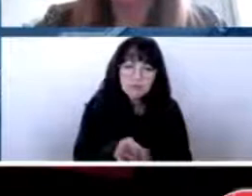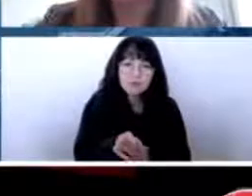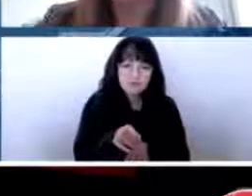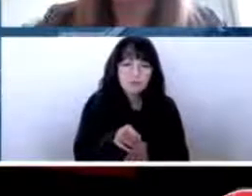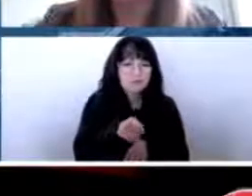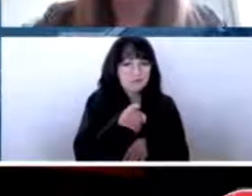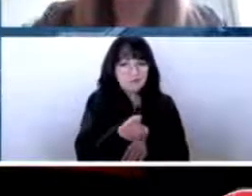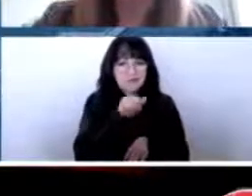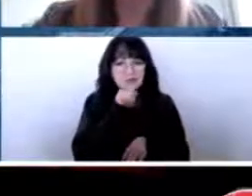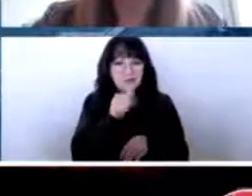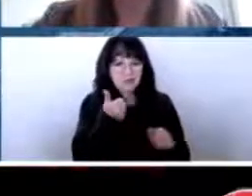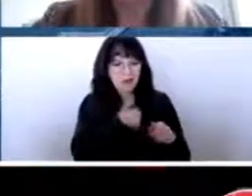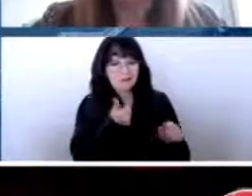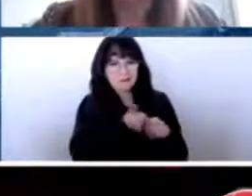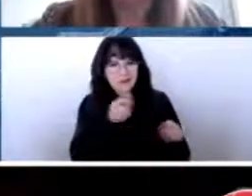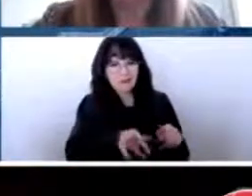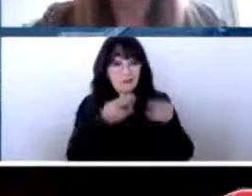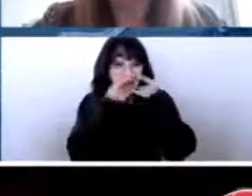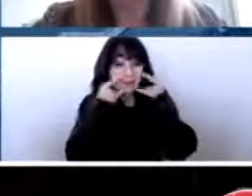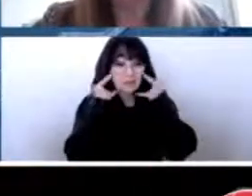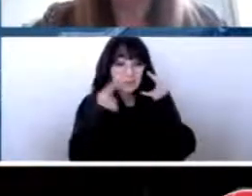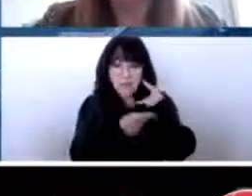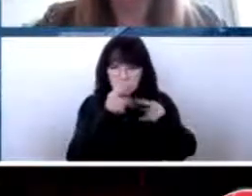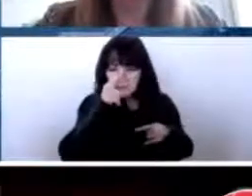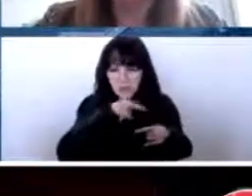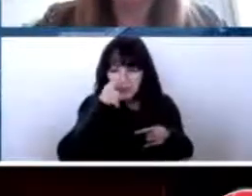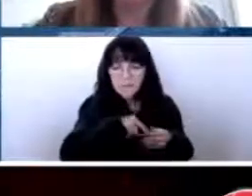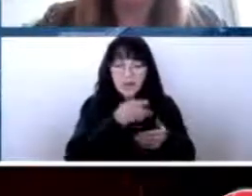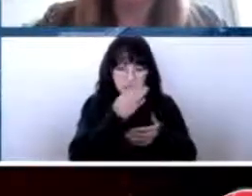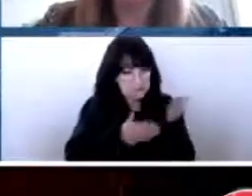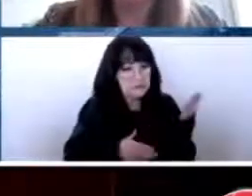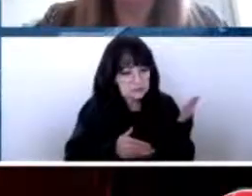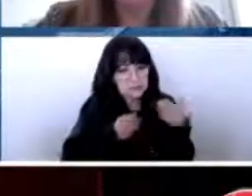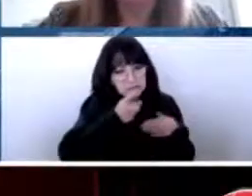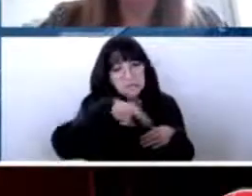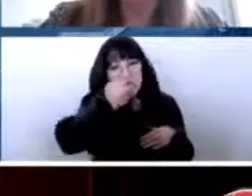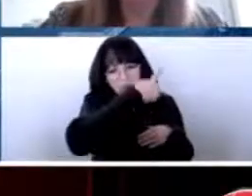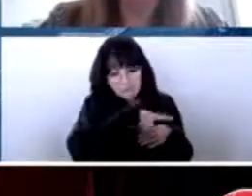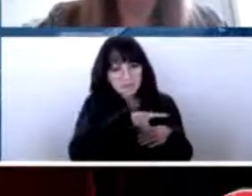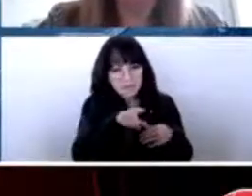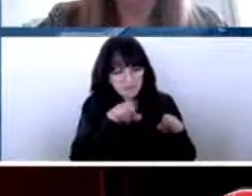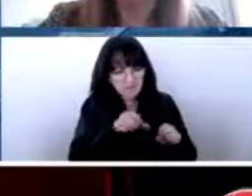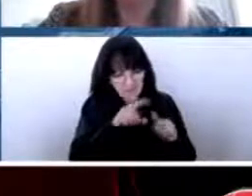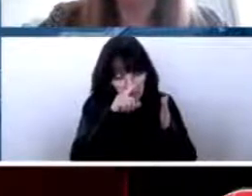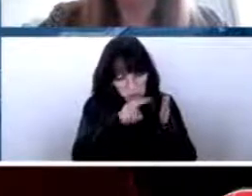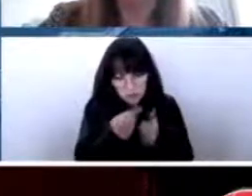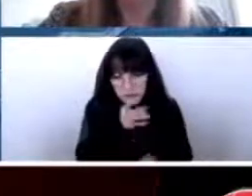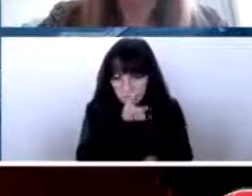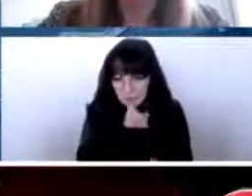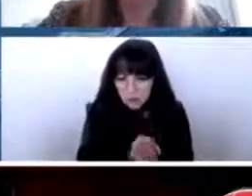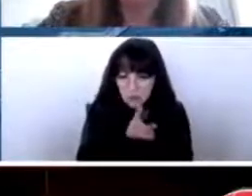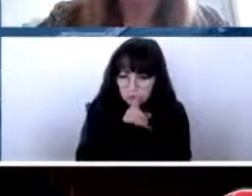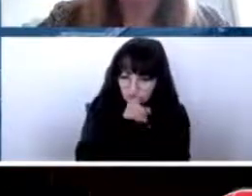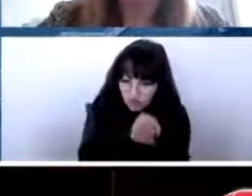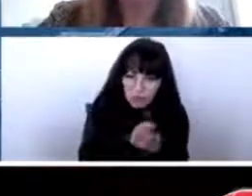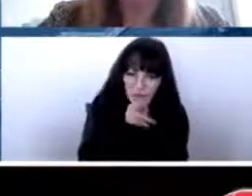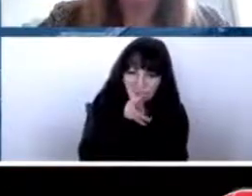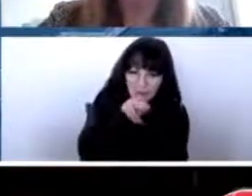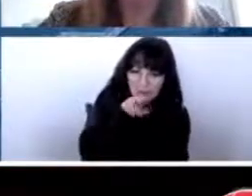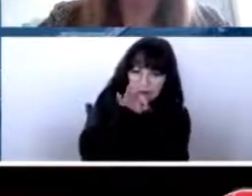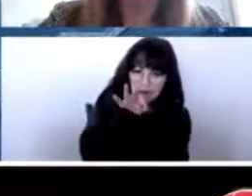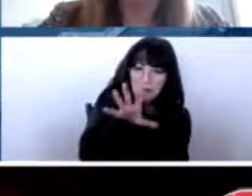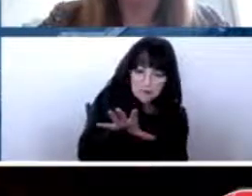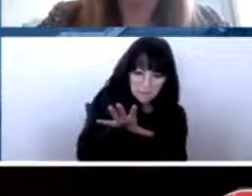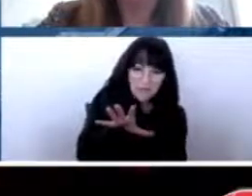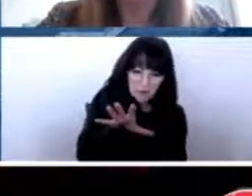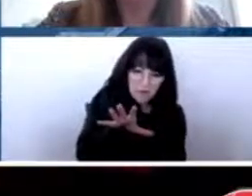mask. So you can check on, there's a number of websites right now where you can check and make sure that that the